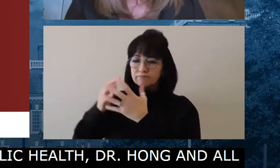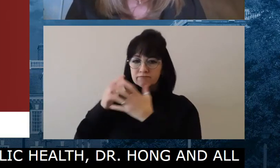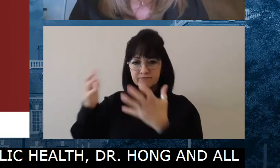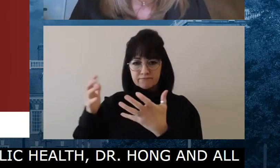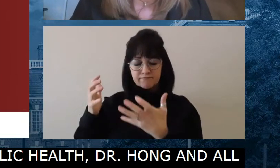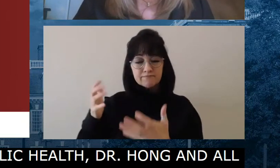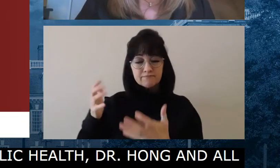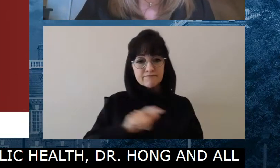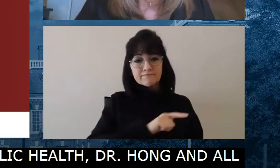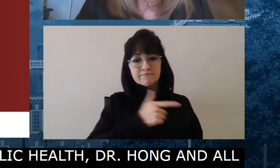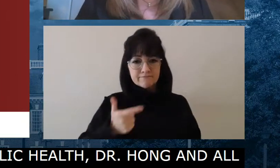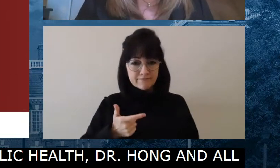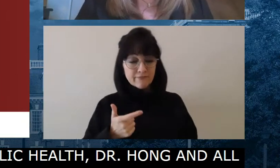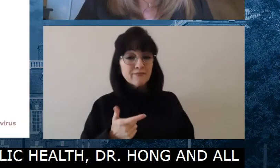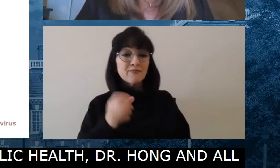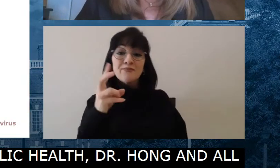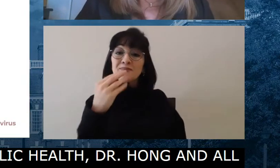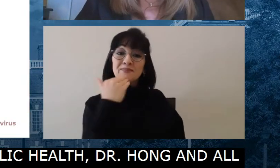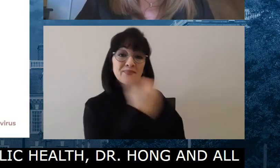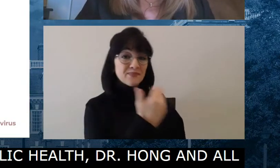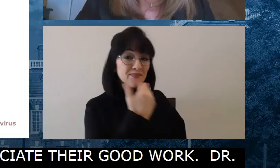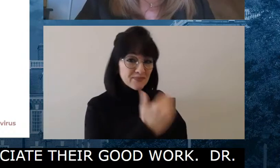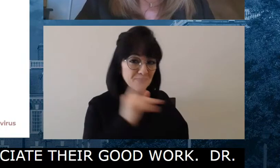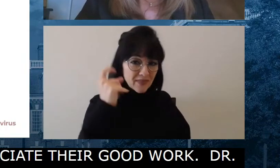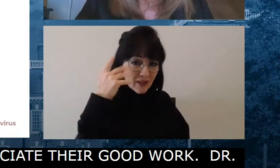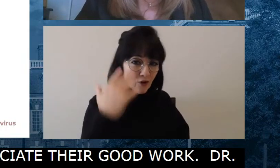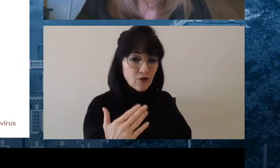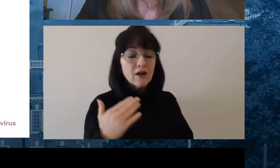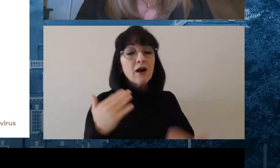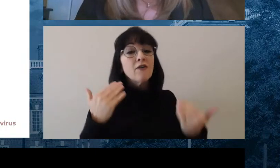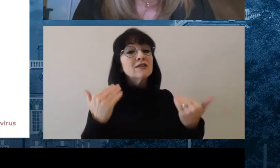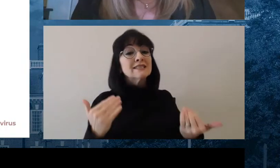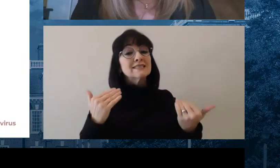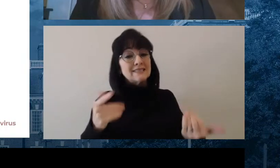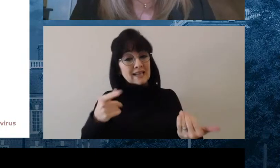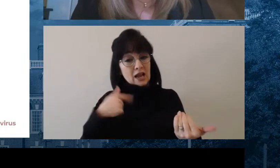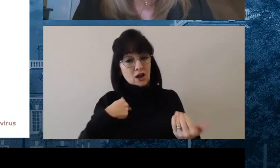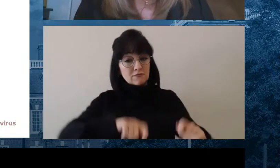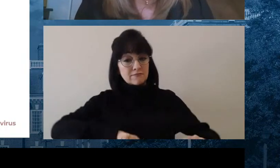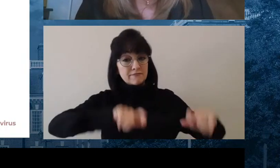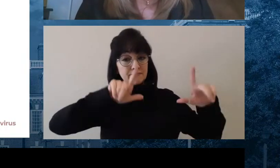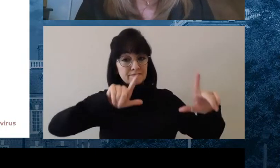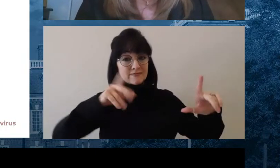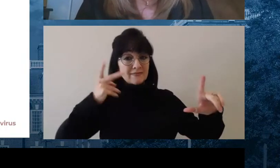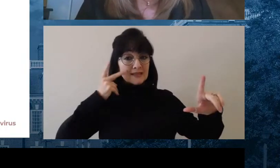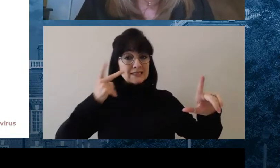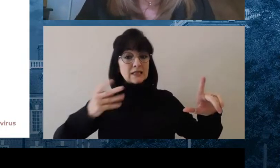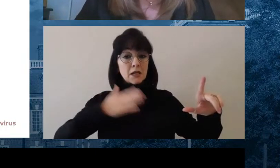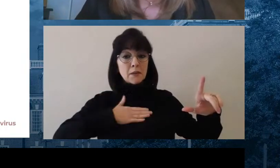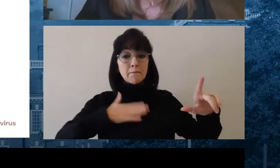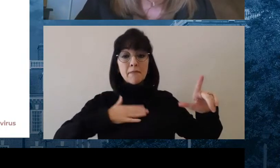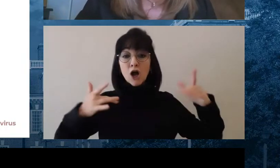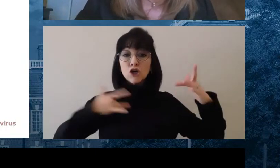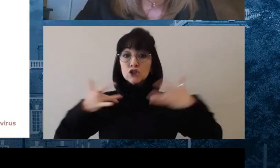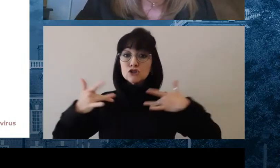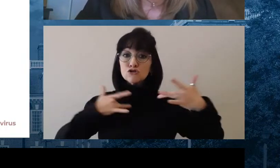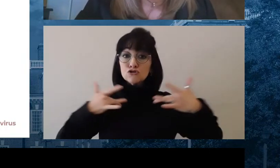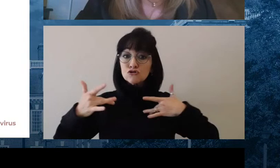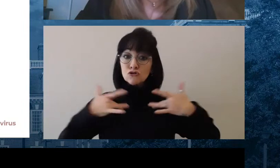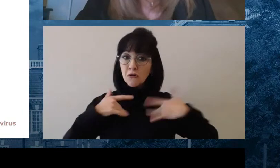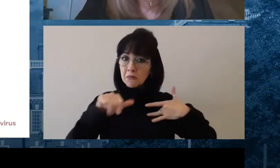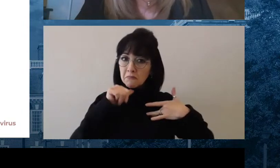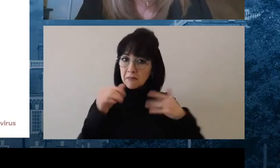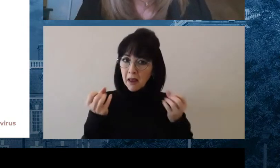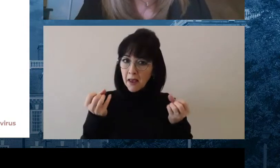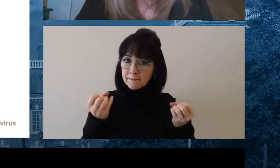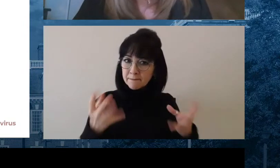first slide where we're going to look at areas of concern. And you can see we don't have a lot of zip codes highlighted this week, which is